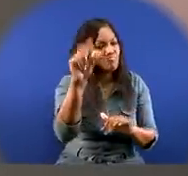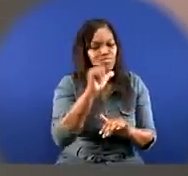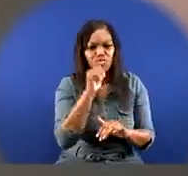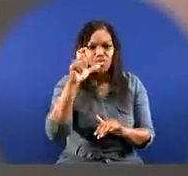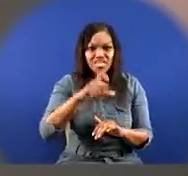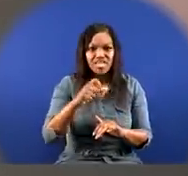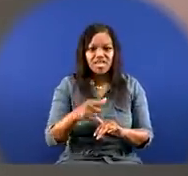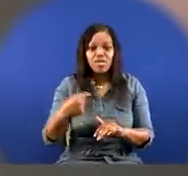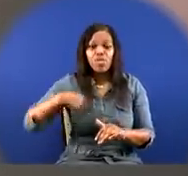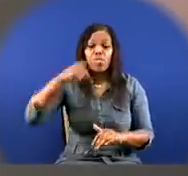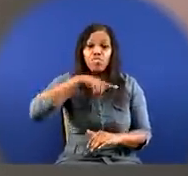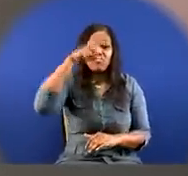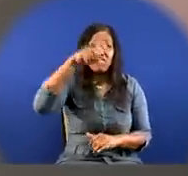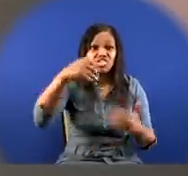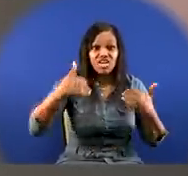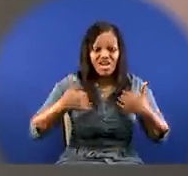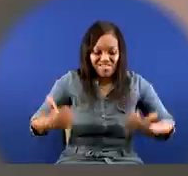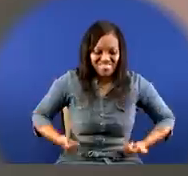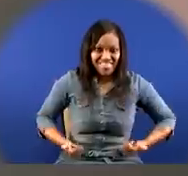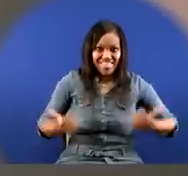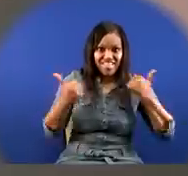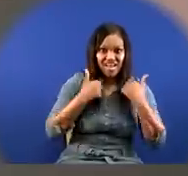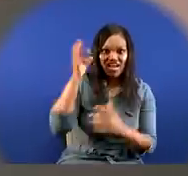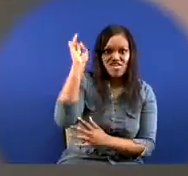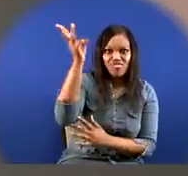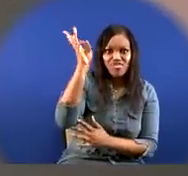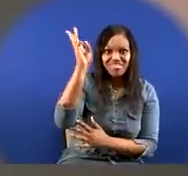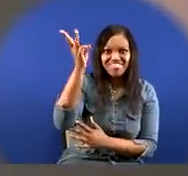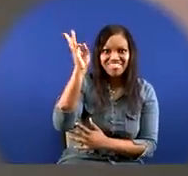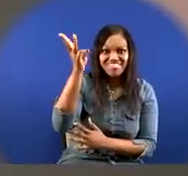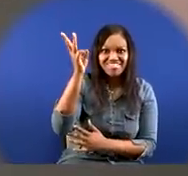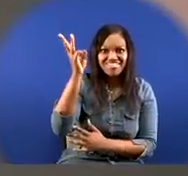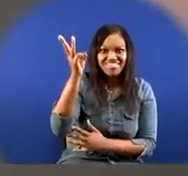live witnesses.